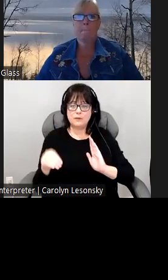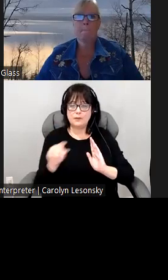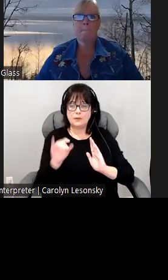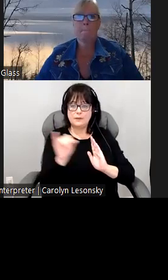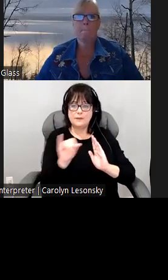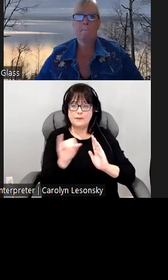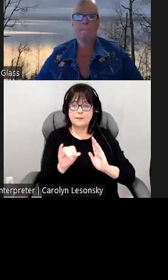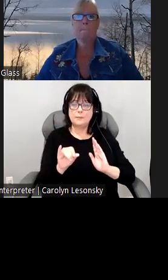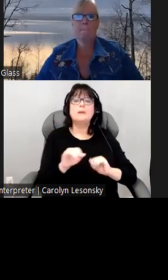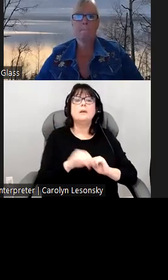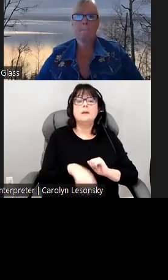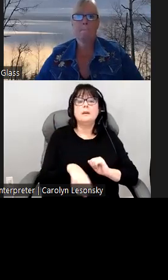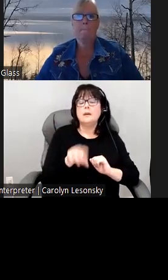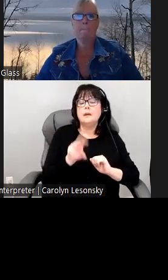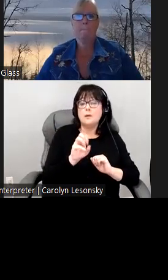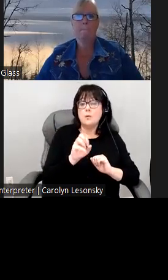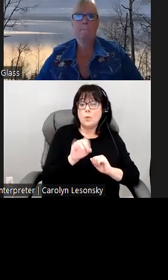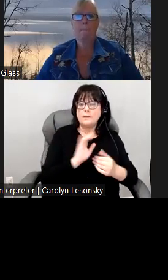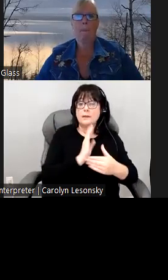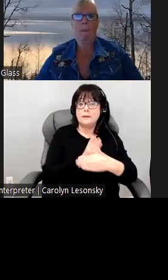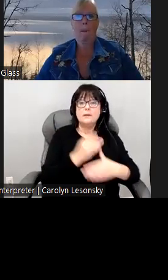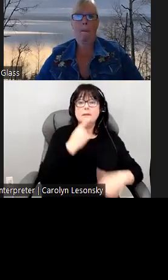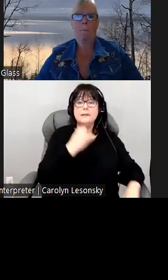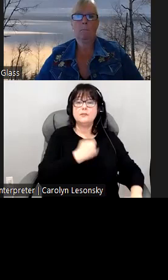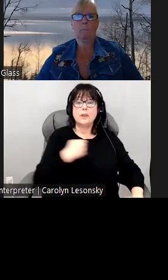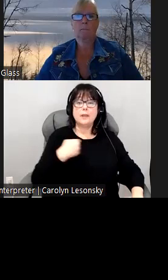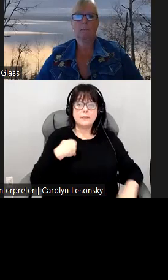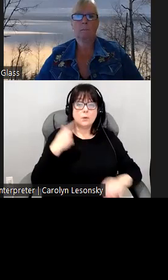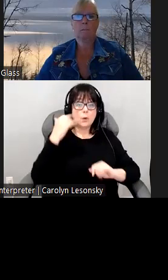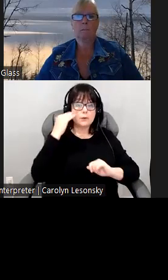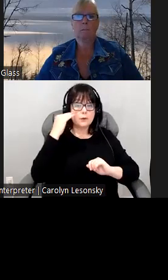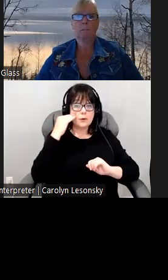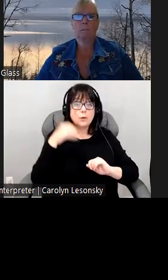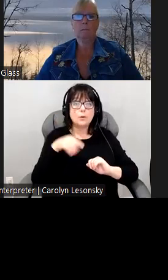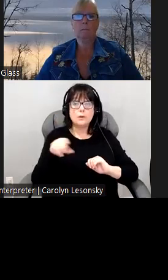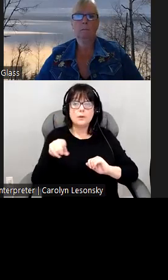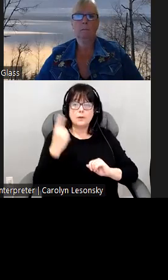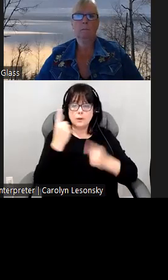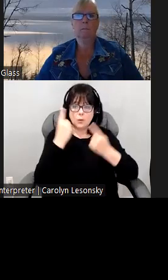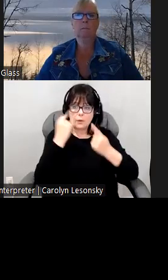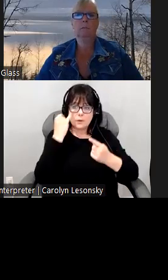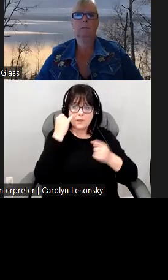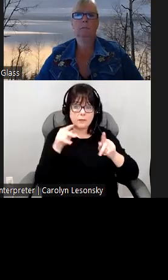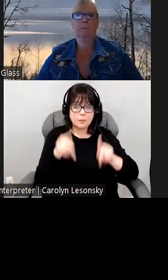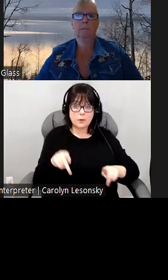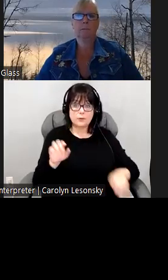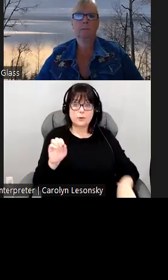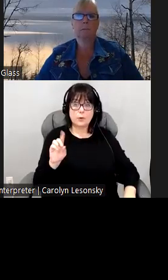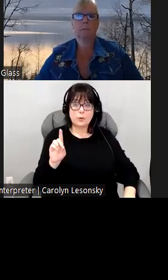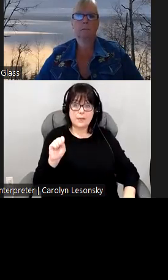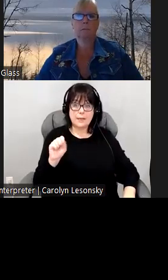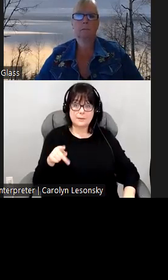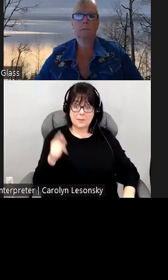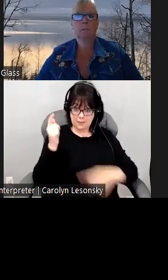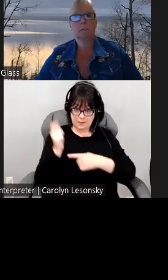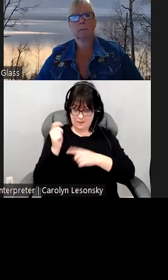Excuse me, Barb, it's Wendy. Janet wants to know, would a person with ODSP as their income have